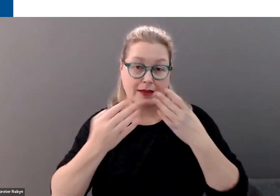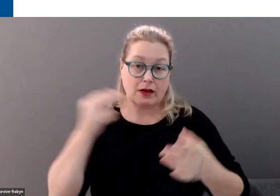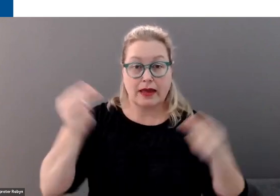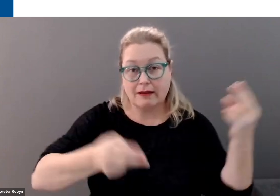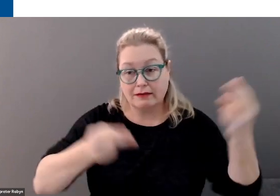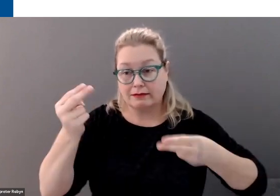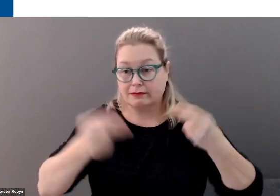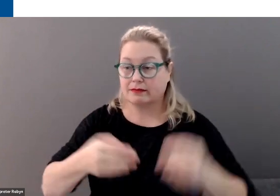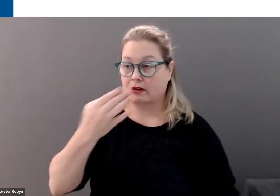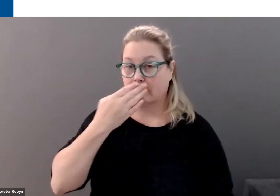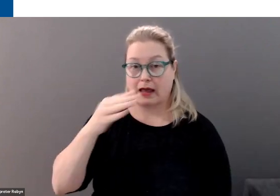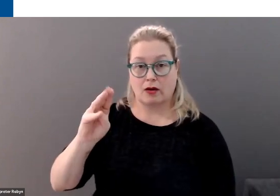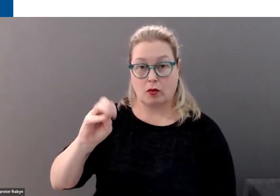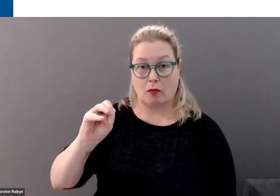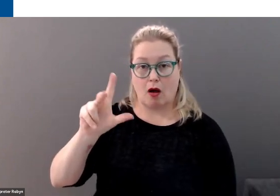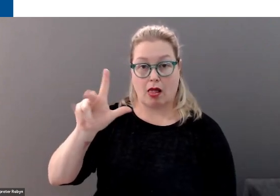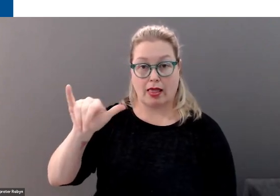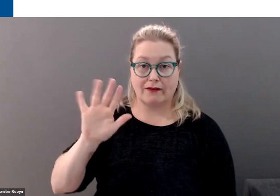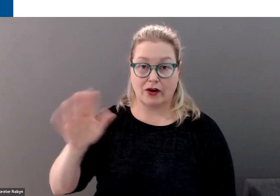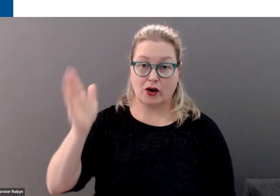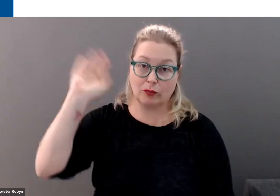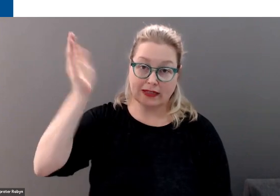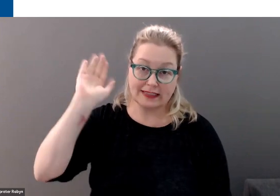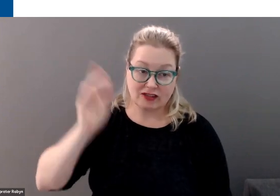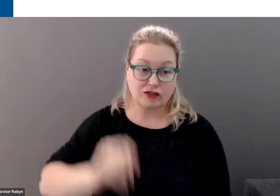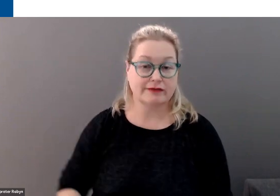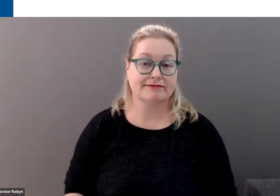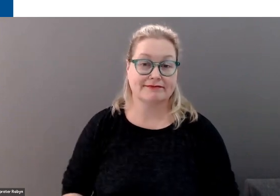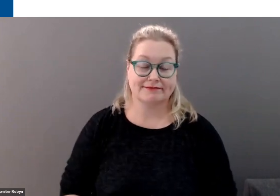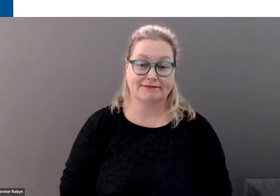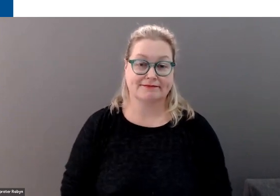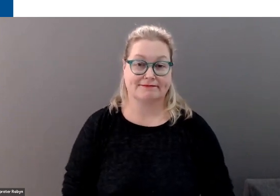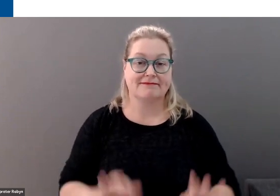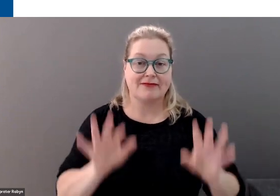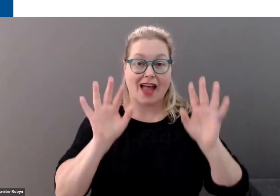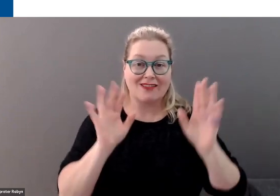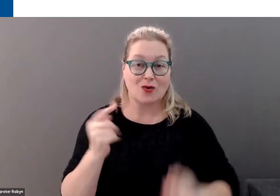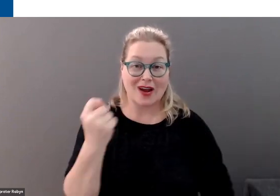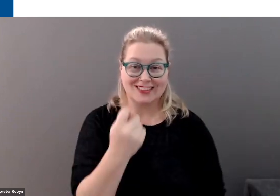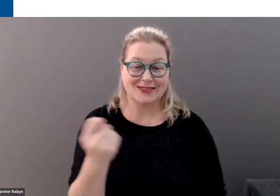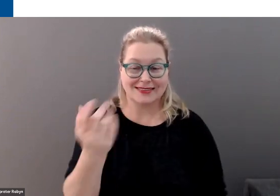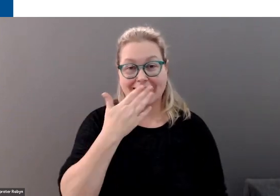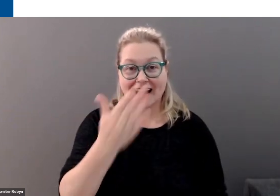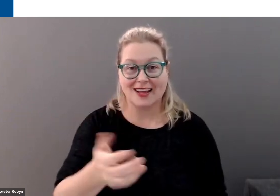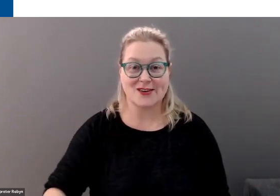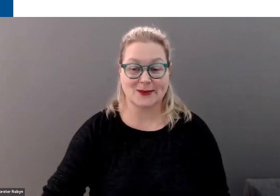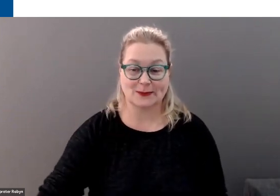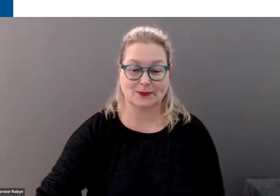you, Molly, for your presentation. And everybody have a great Tuesday. Thank you.